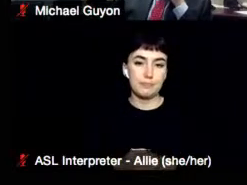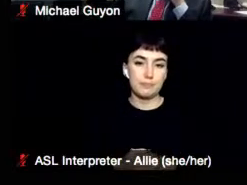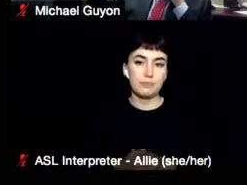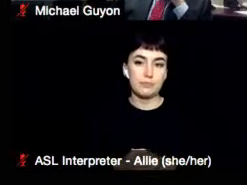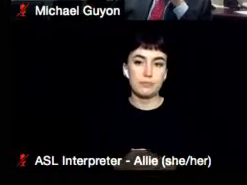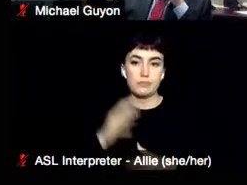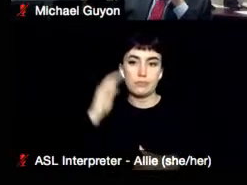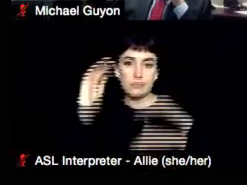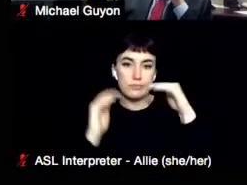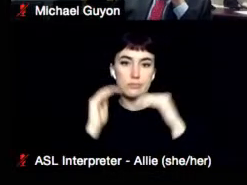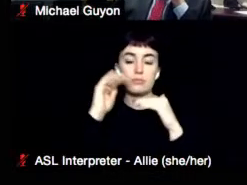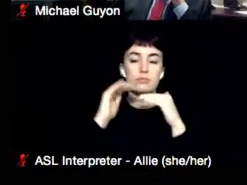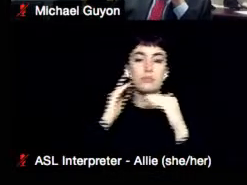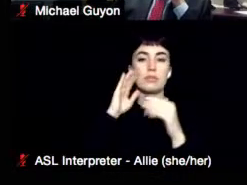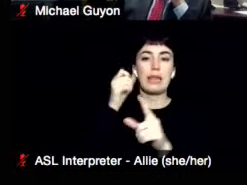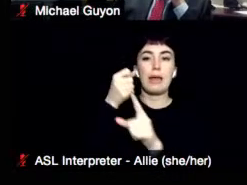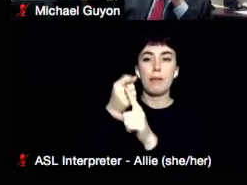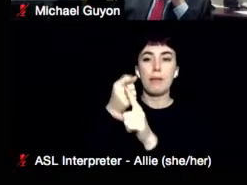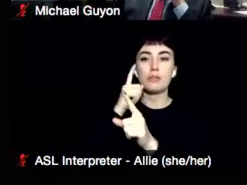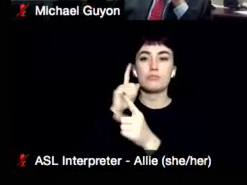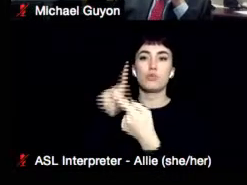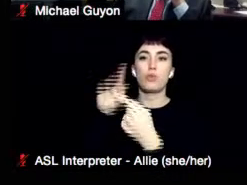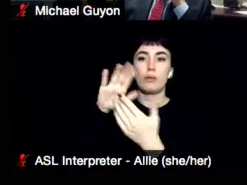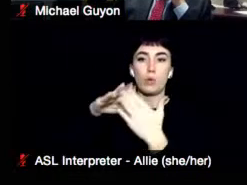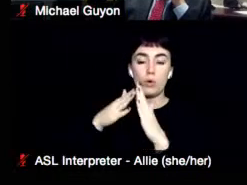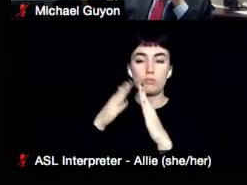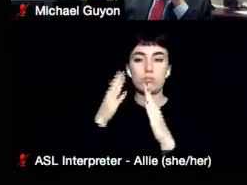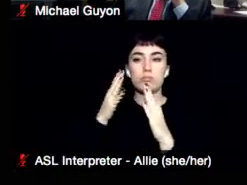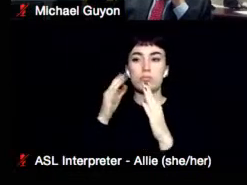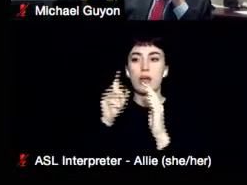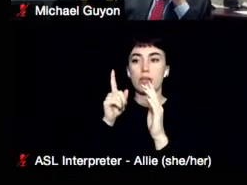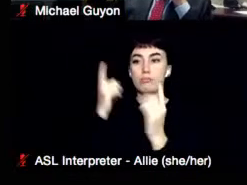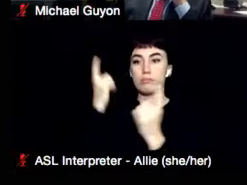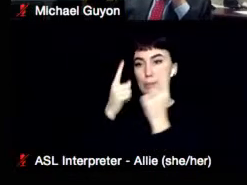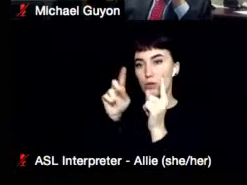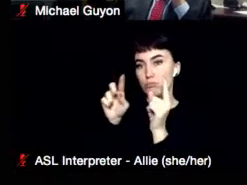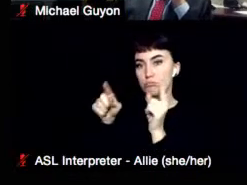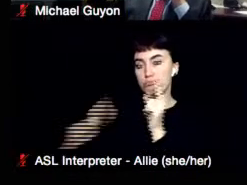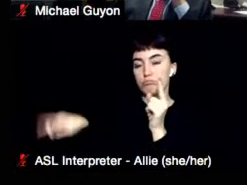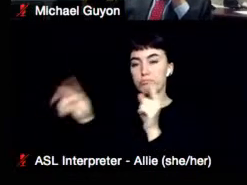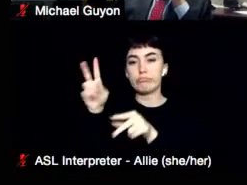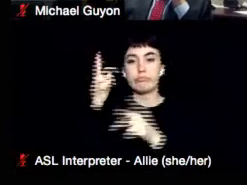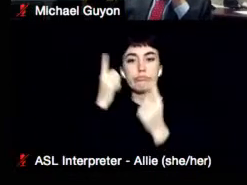the impact to the community and the needs of